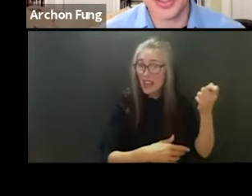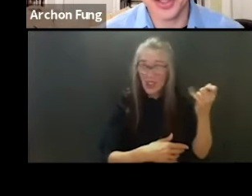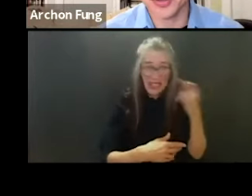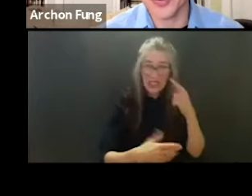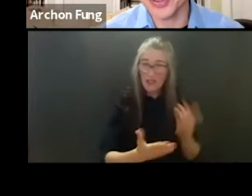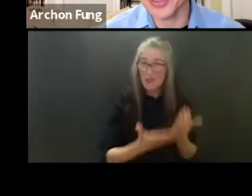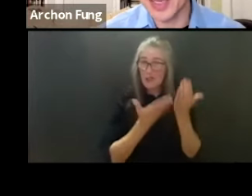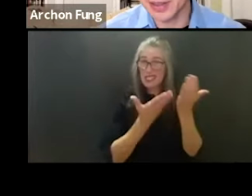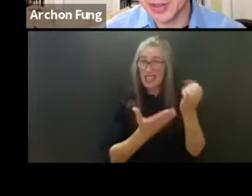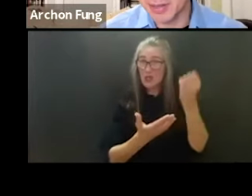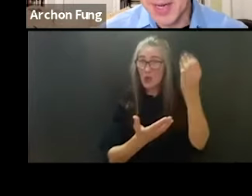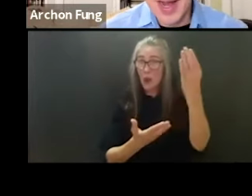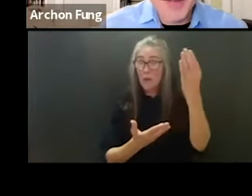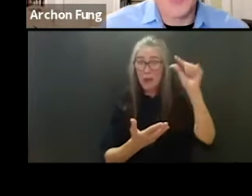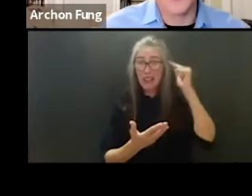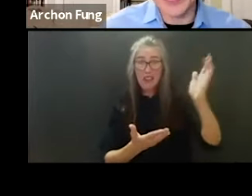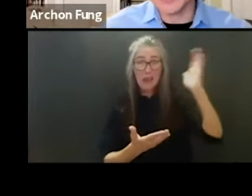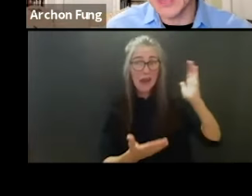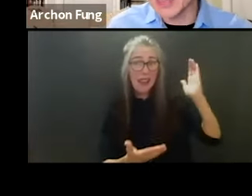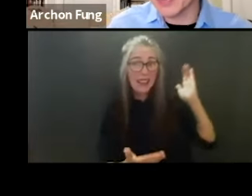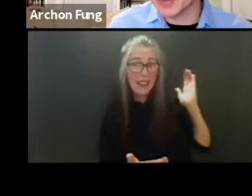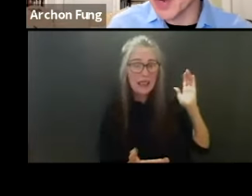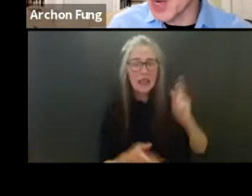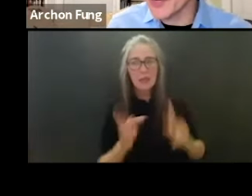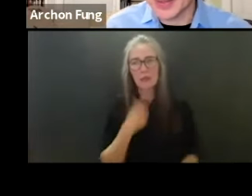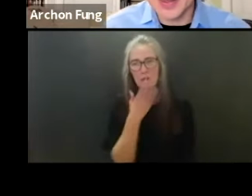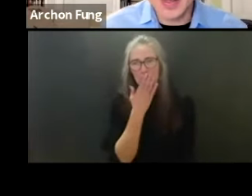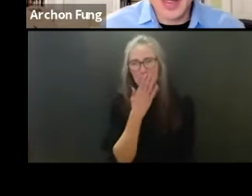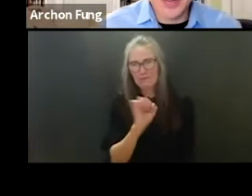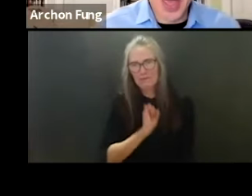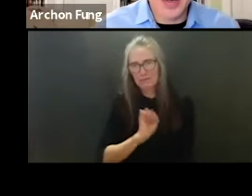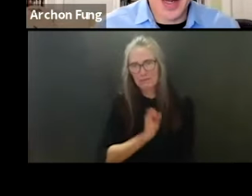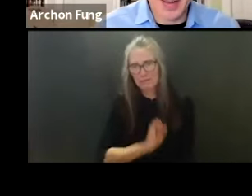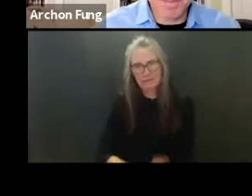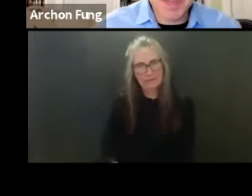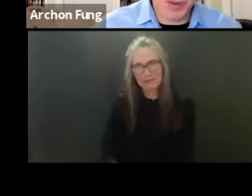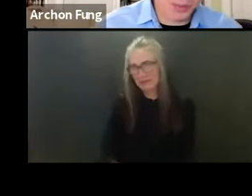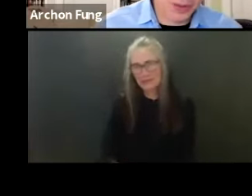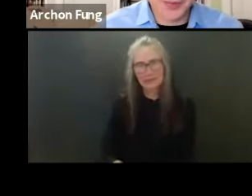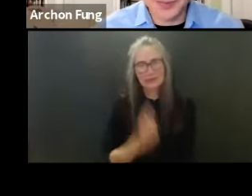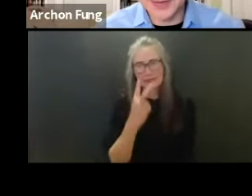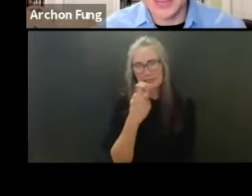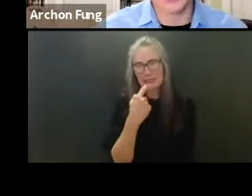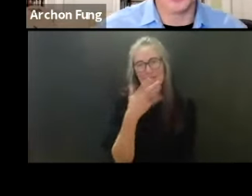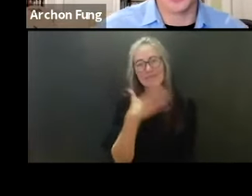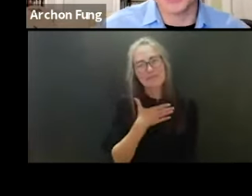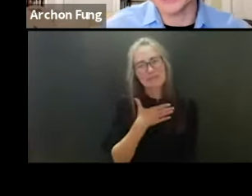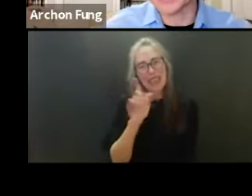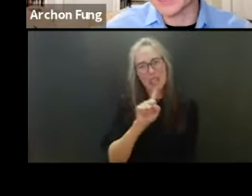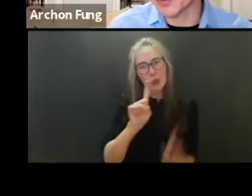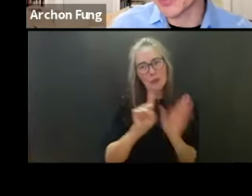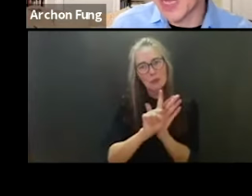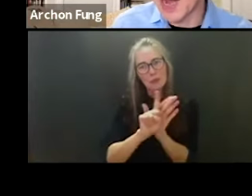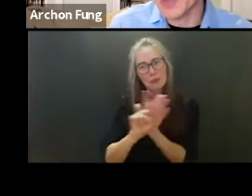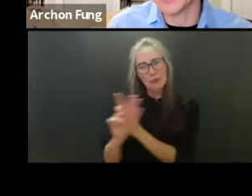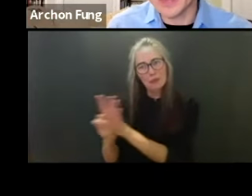administration in the first or second term, I have a fairly high level of confidence that people would have snickered a little bit,